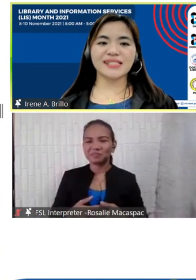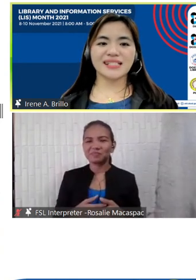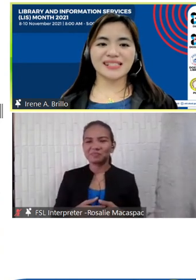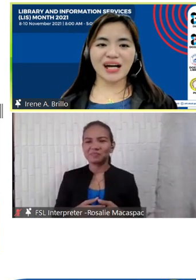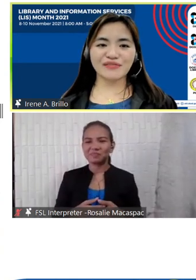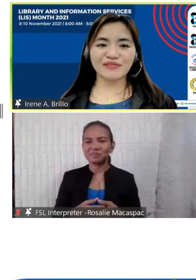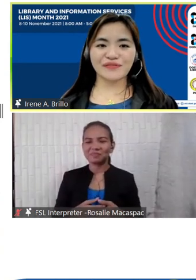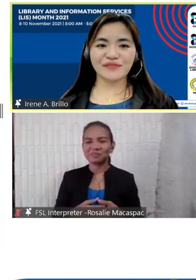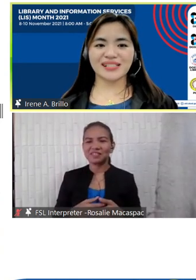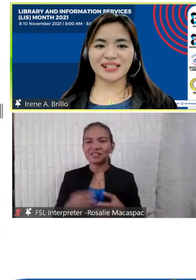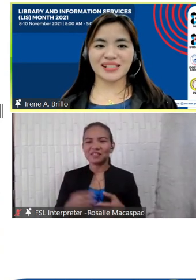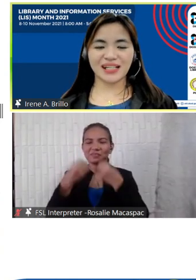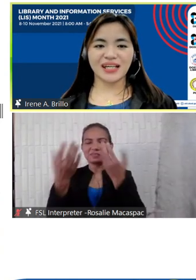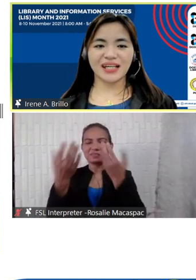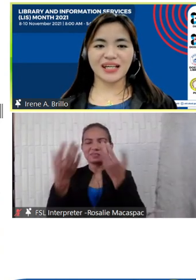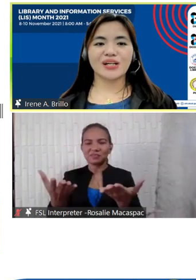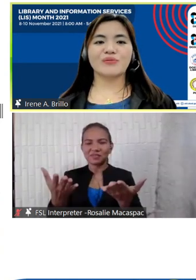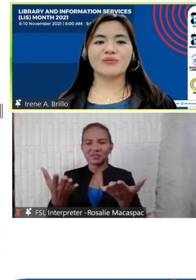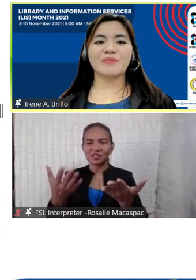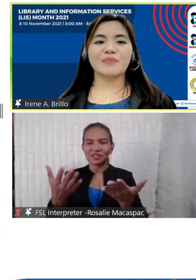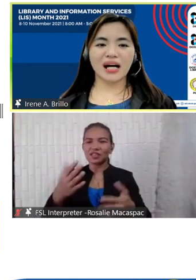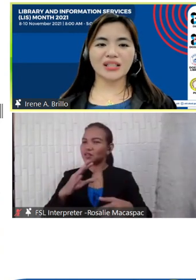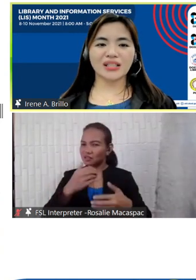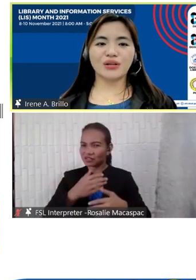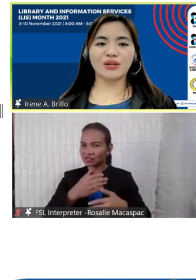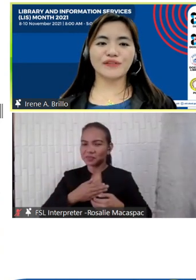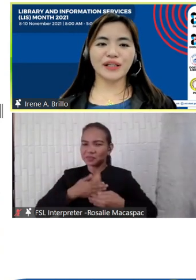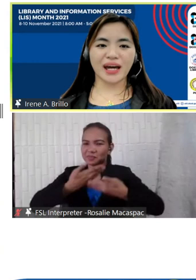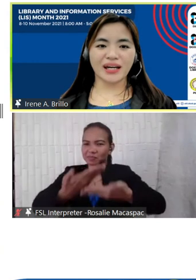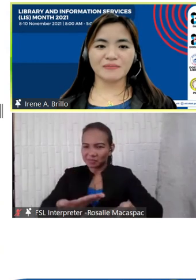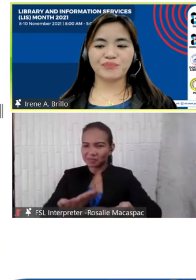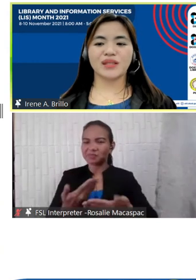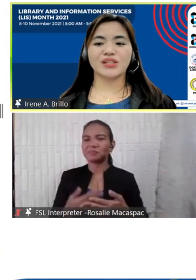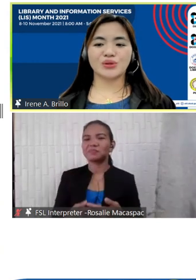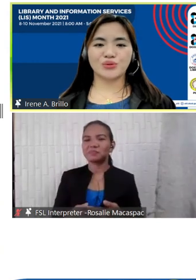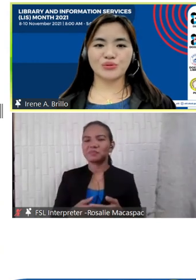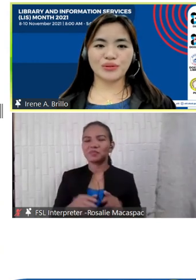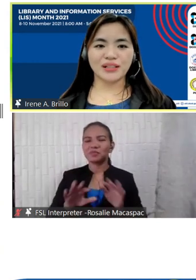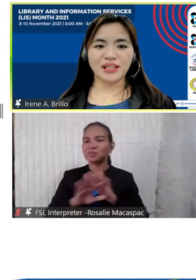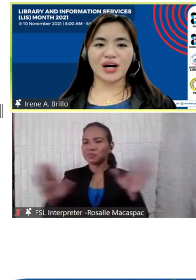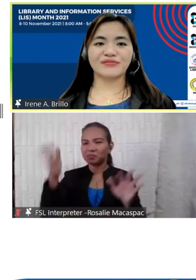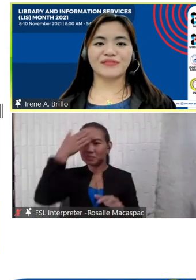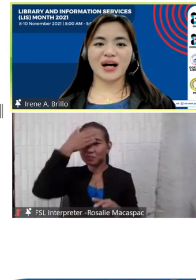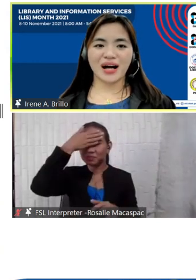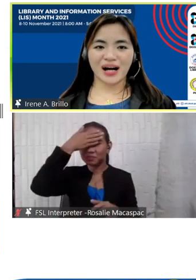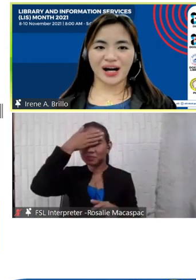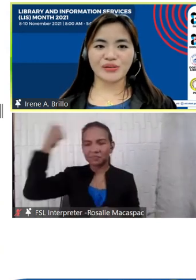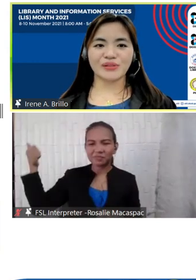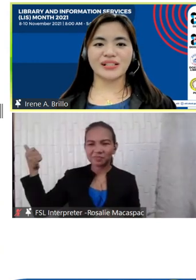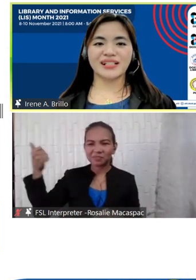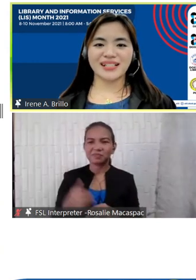service selflessly, we must not also forget to love